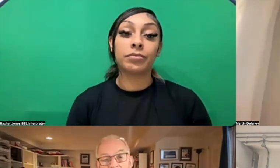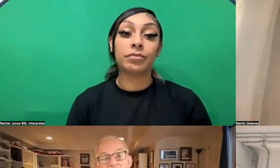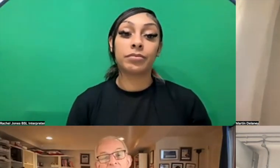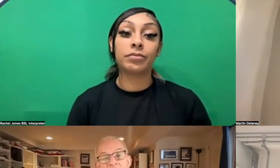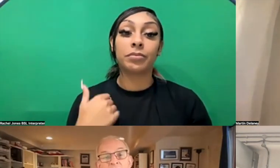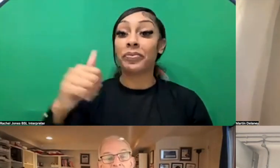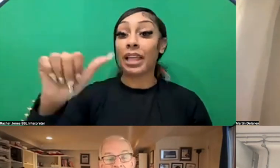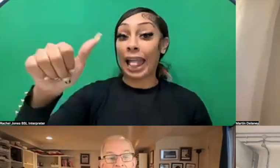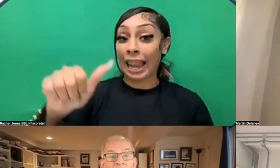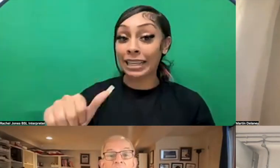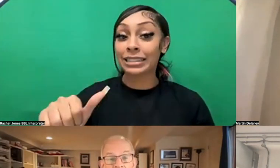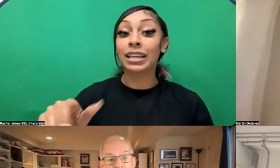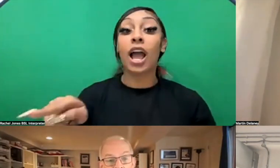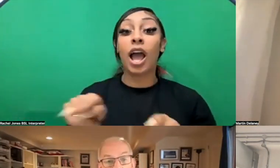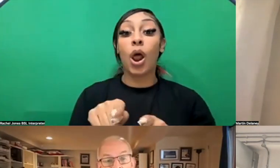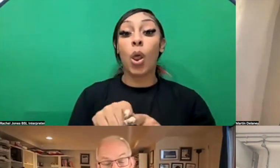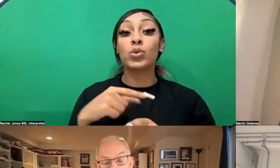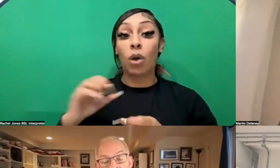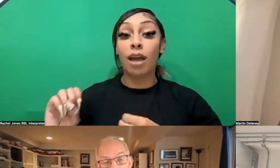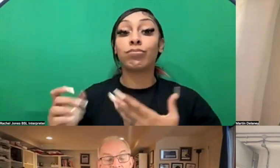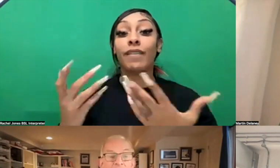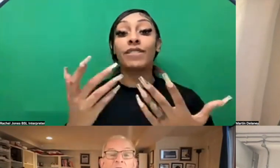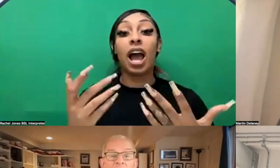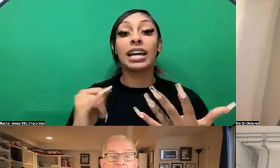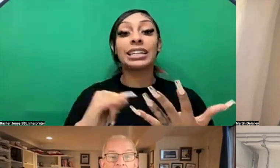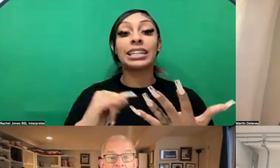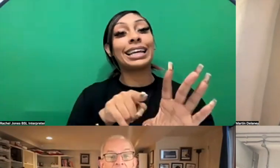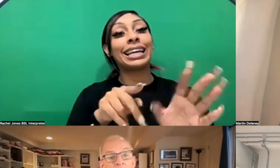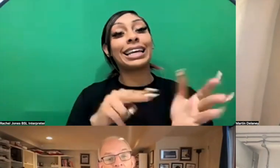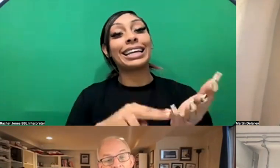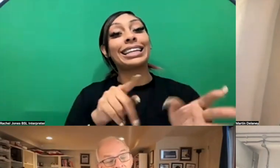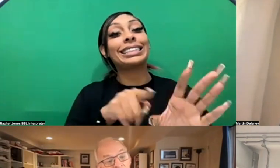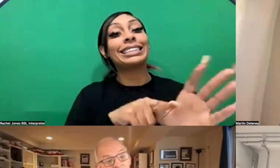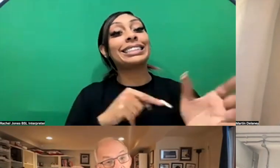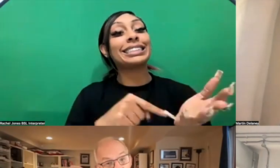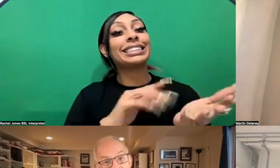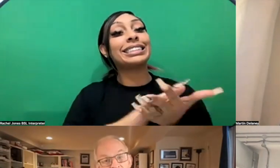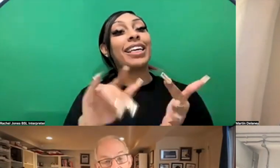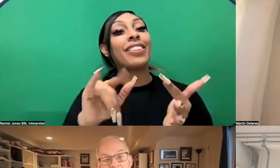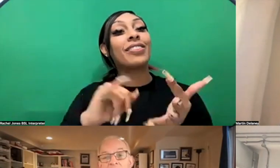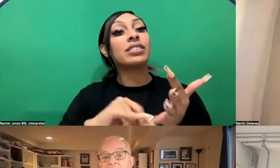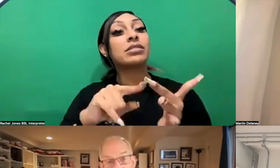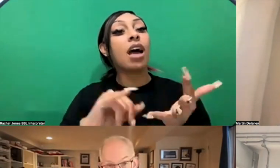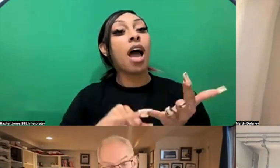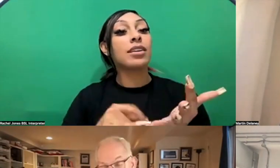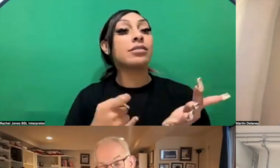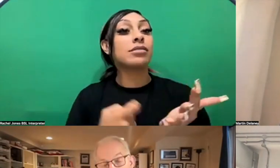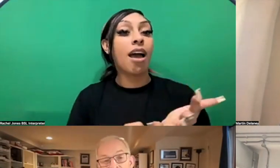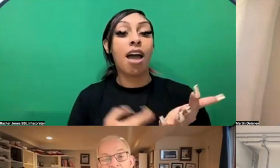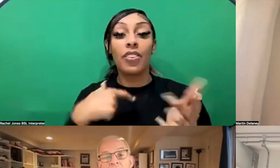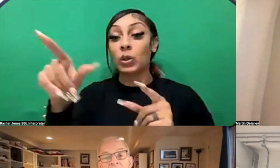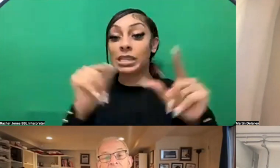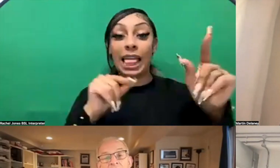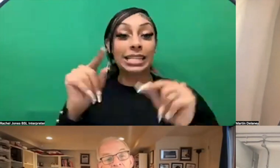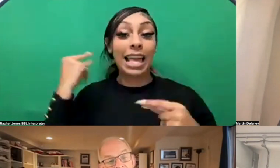a synthesizer with LinnStrument 2 that has already sounds that are optimized. So all you have to do is just select the sound and play.